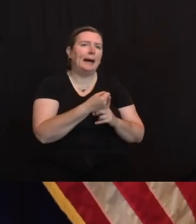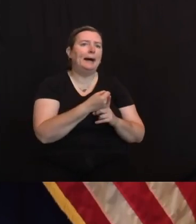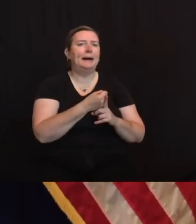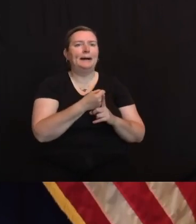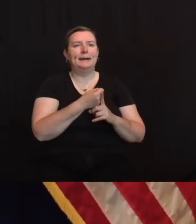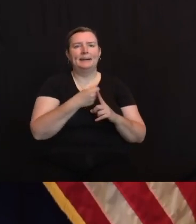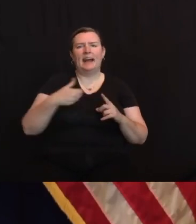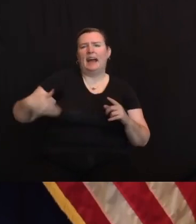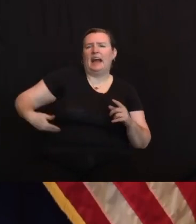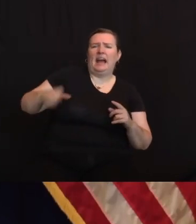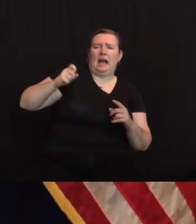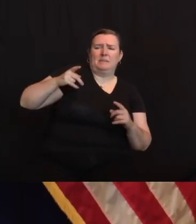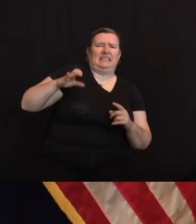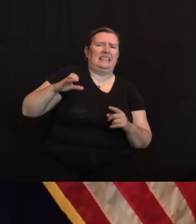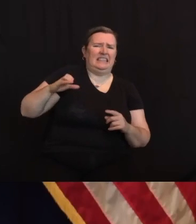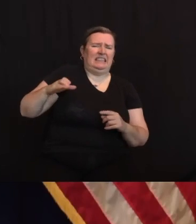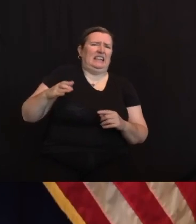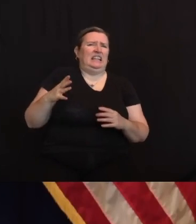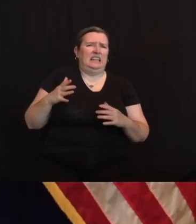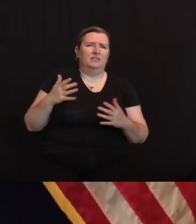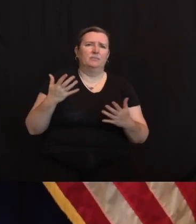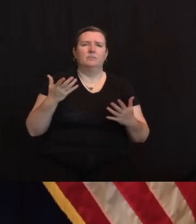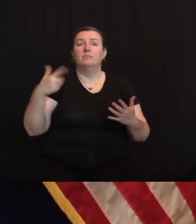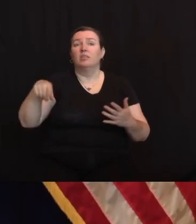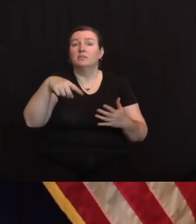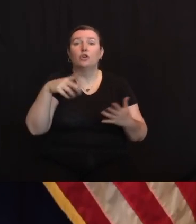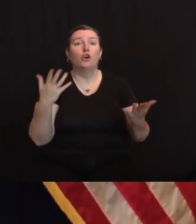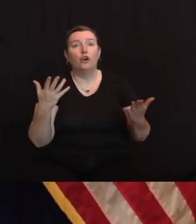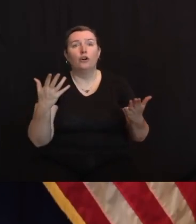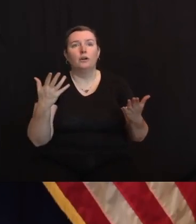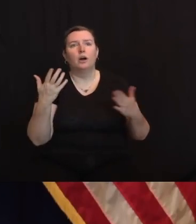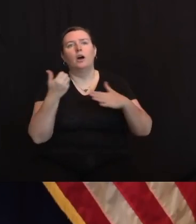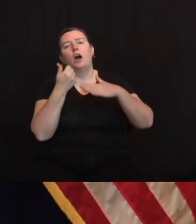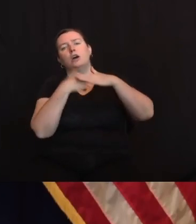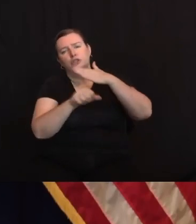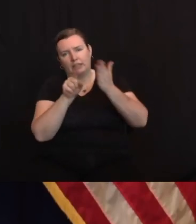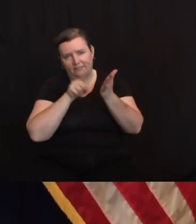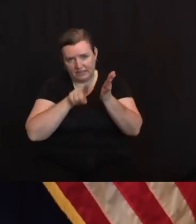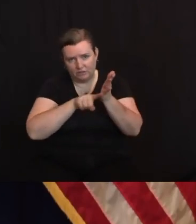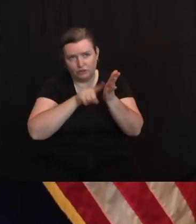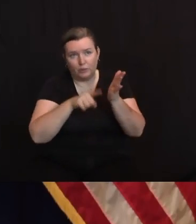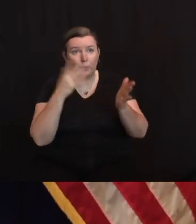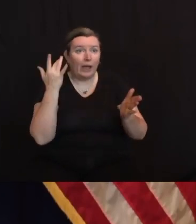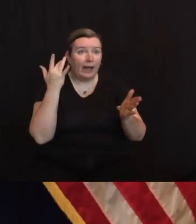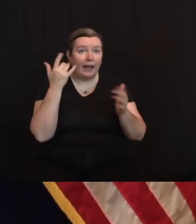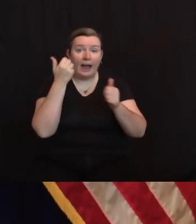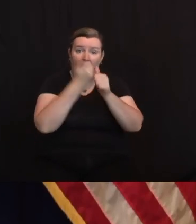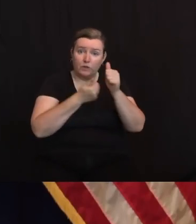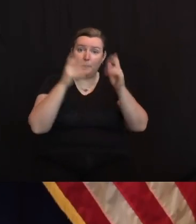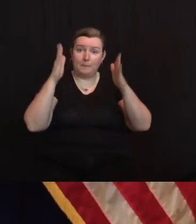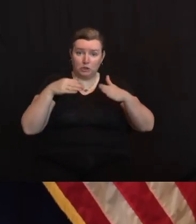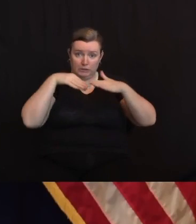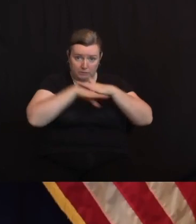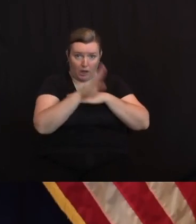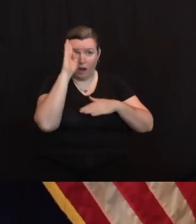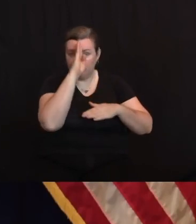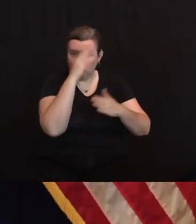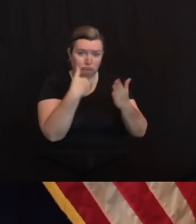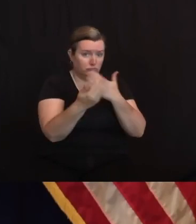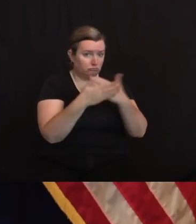are identified as persons under investigation, because everyone will get tested. So if we look at the persons